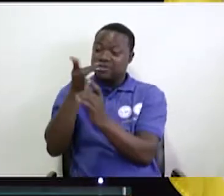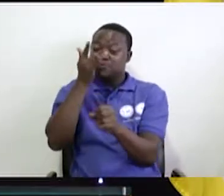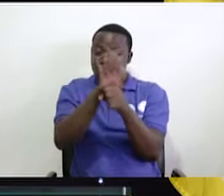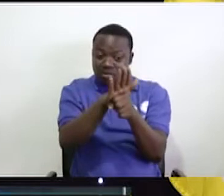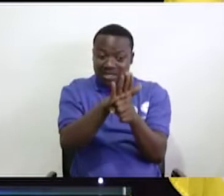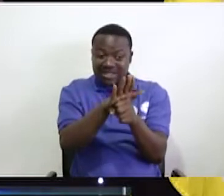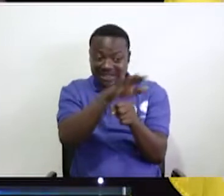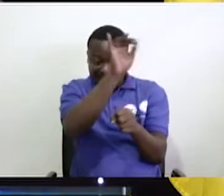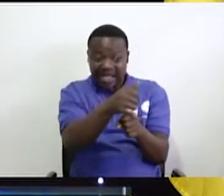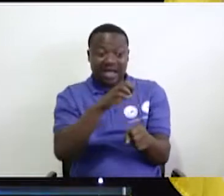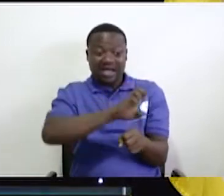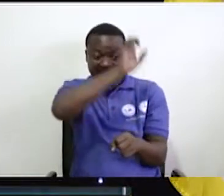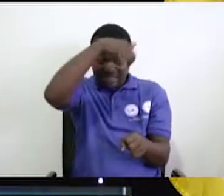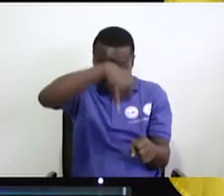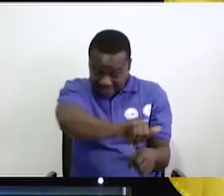So